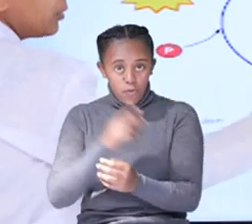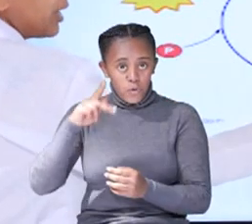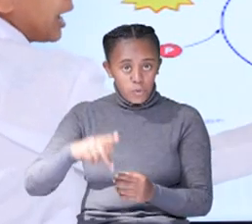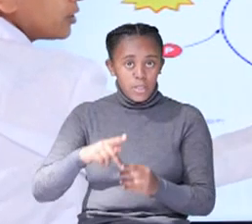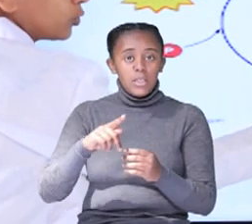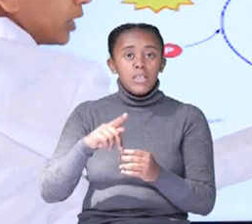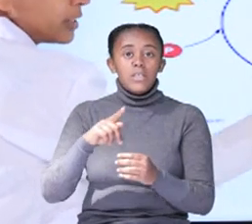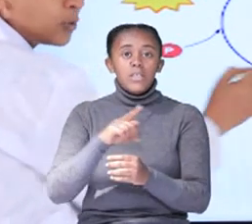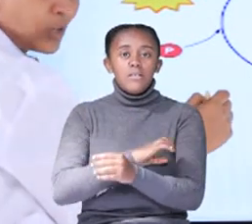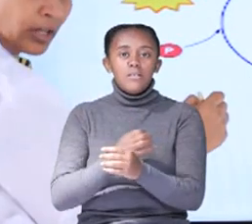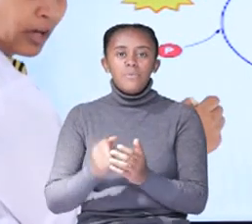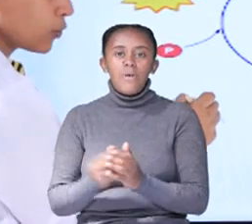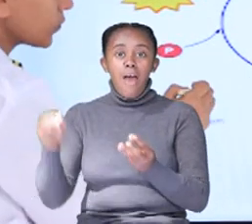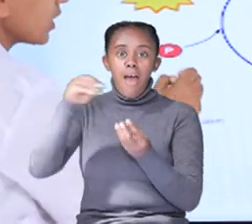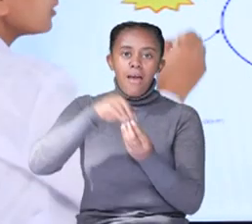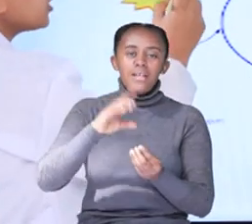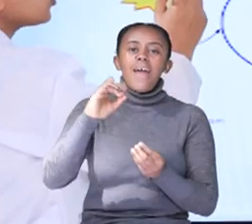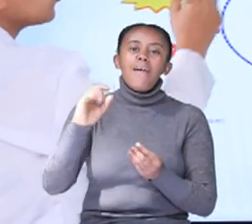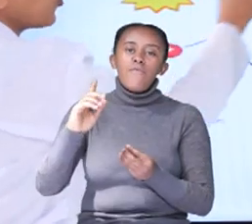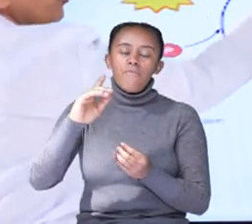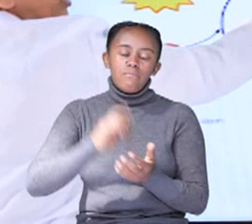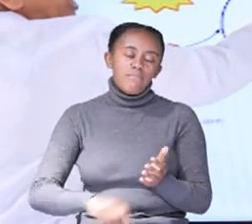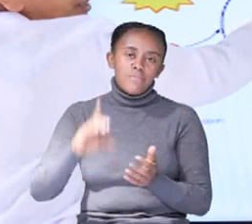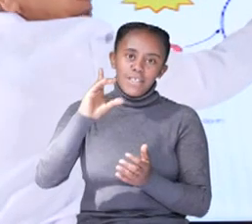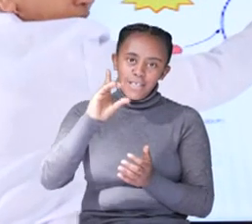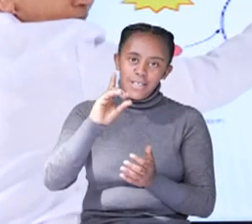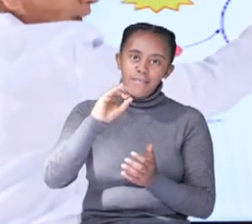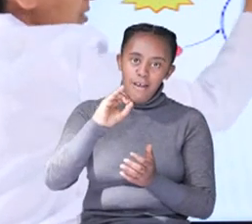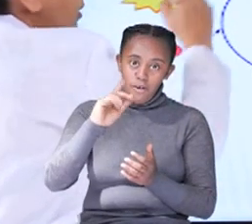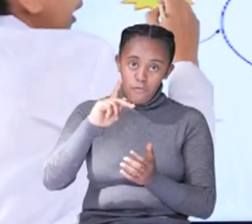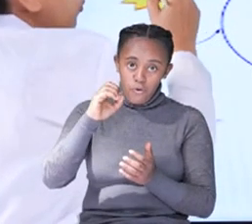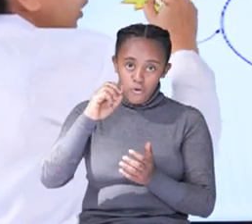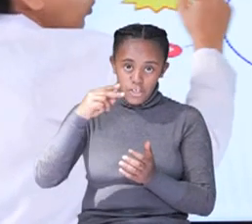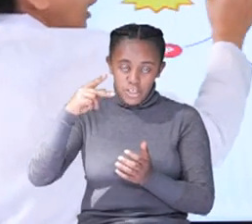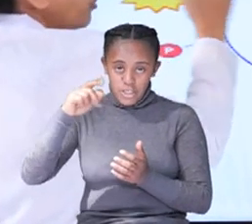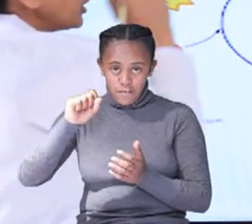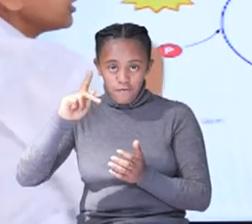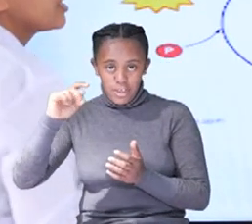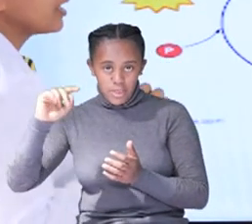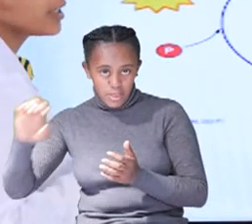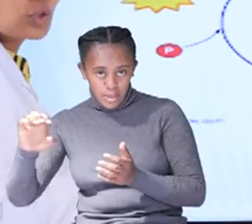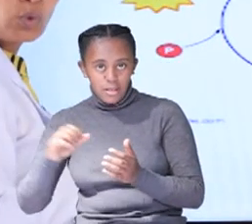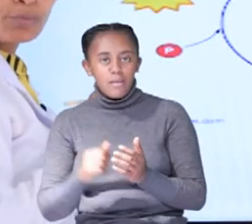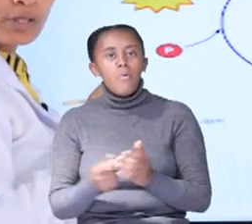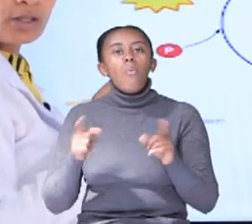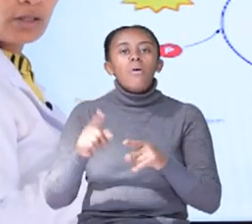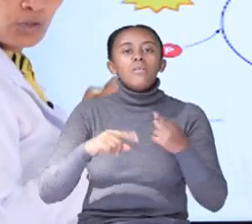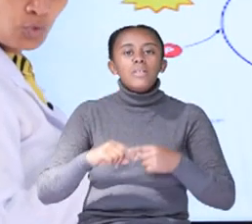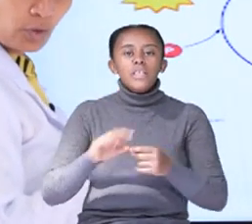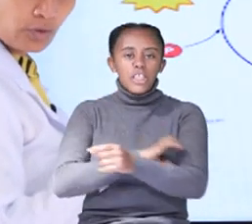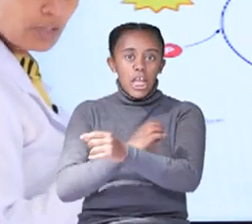group will be added to adenosine diphosphate to form ATP. At this time, what will happen? Energy will